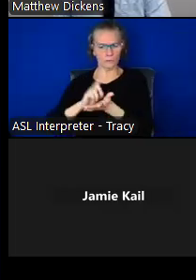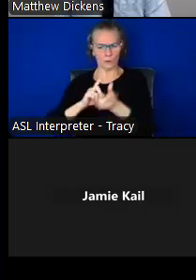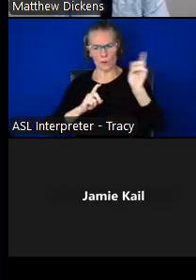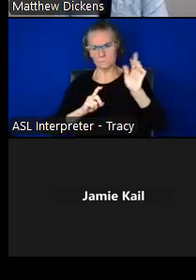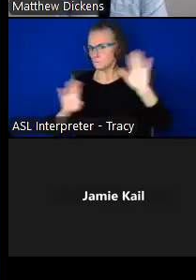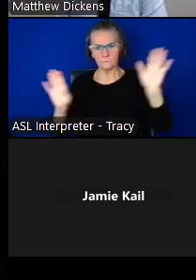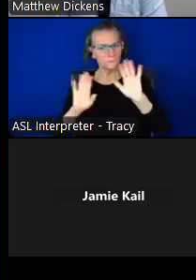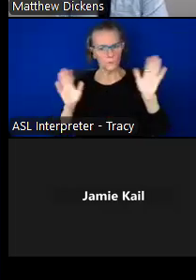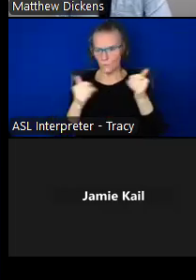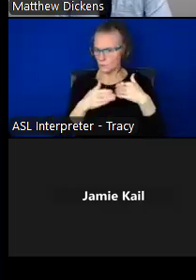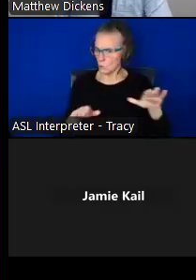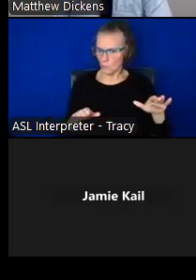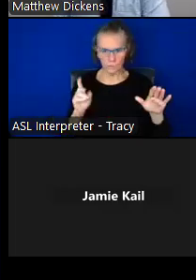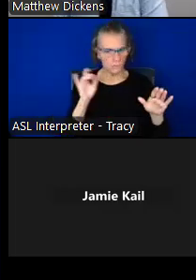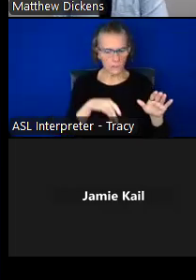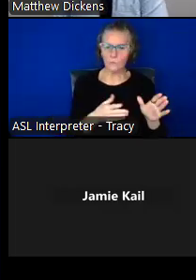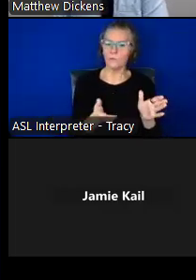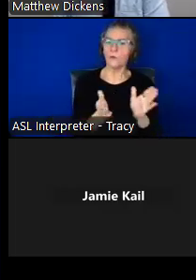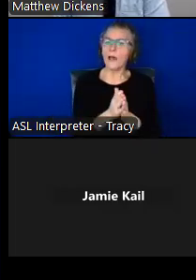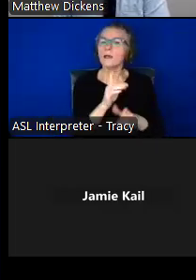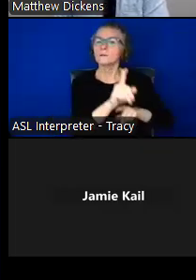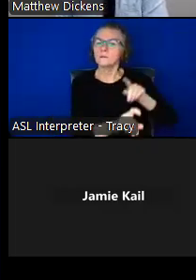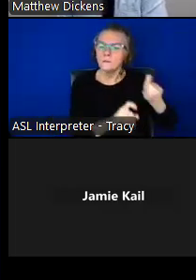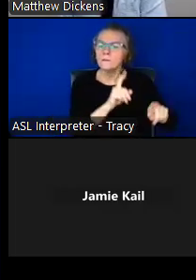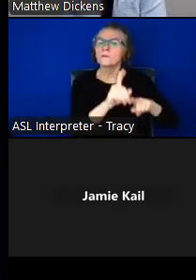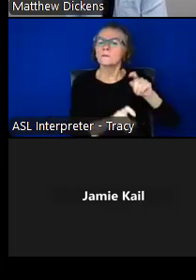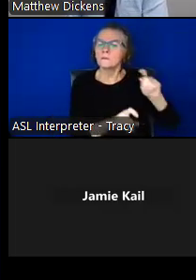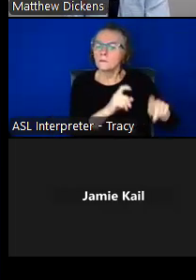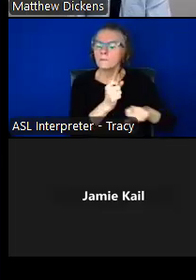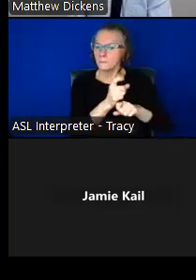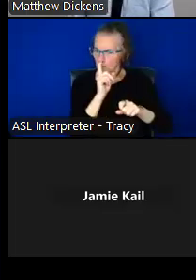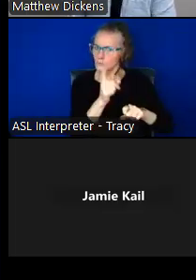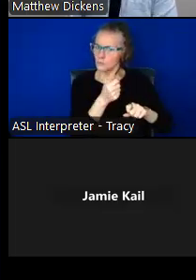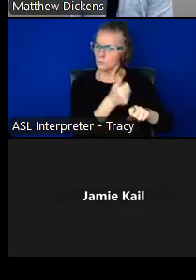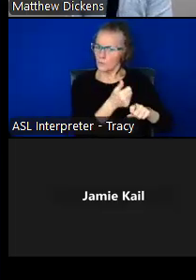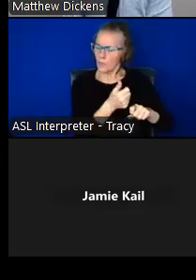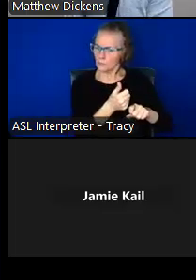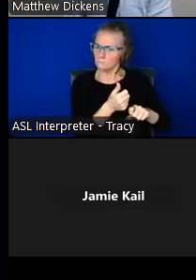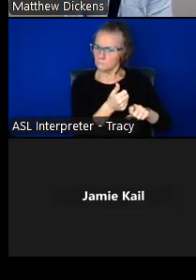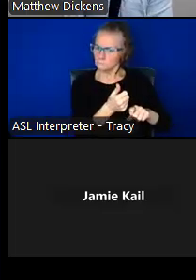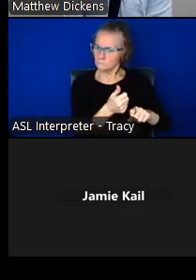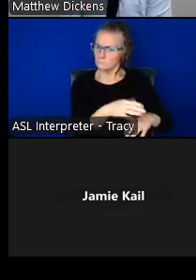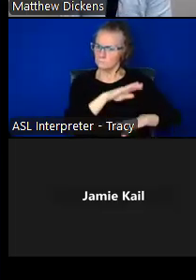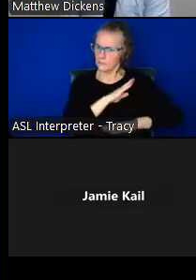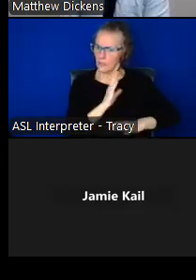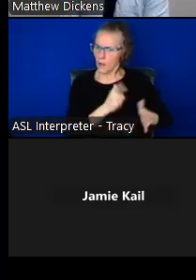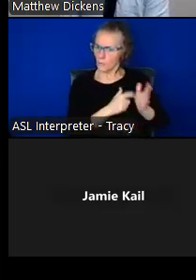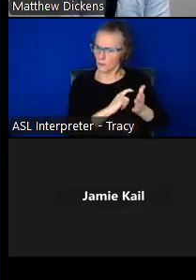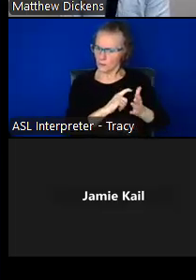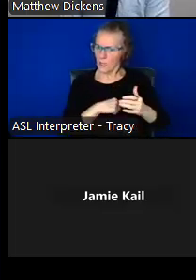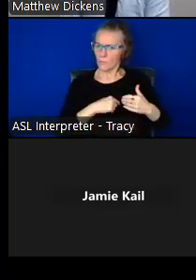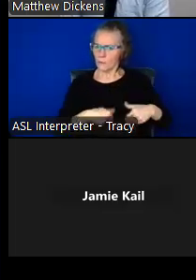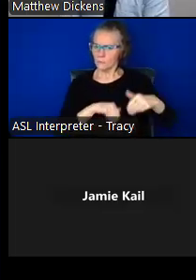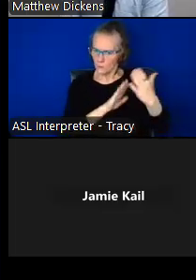to ask general qualifying questions and make sure that we are addressing those needs.